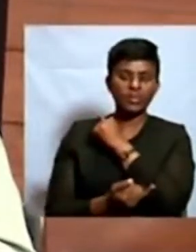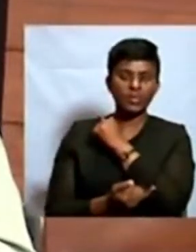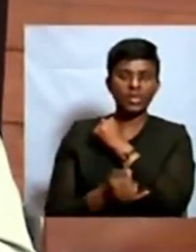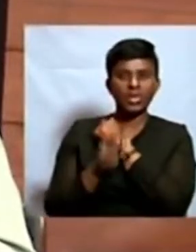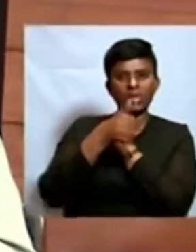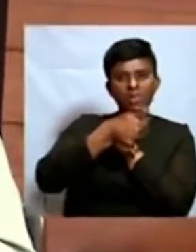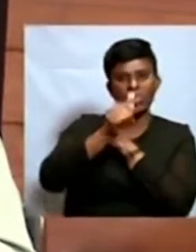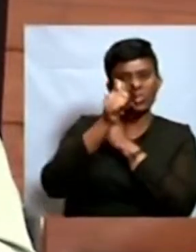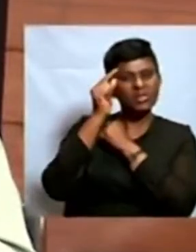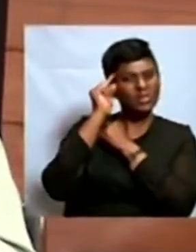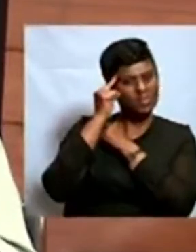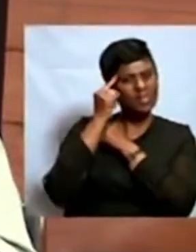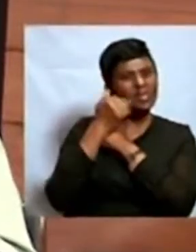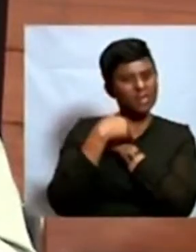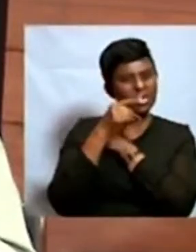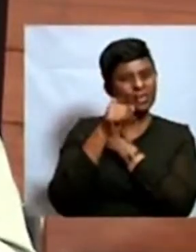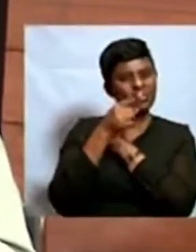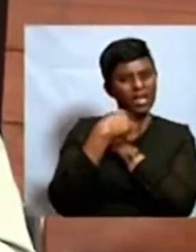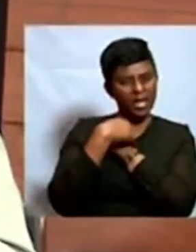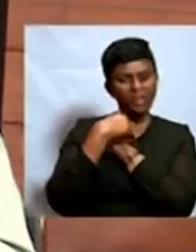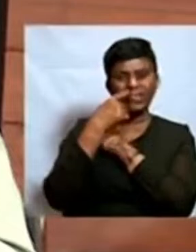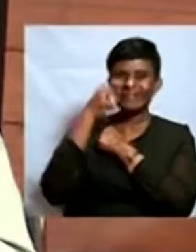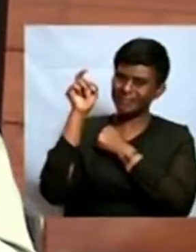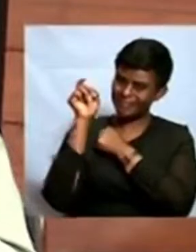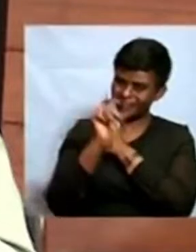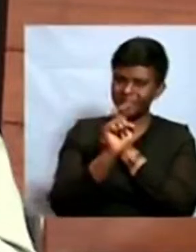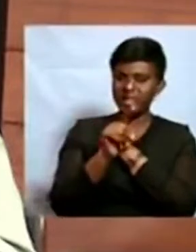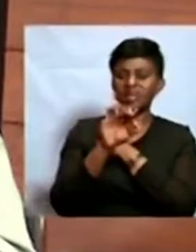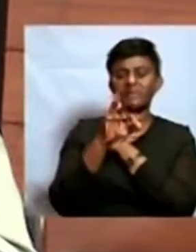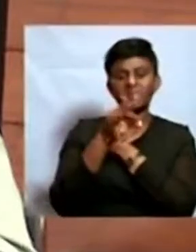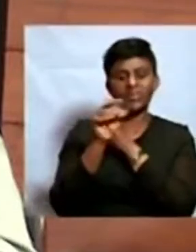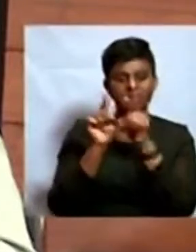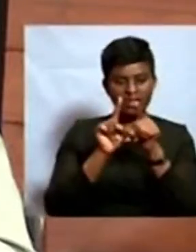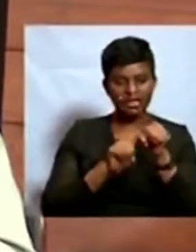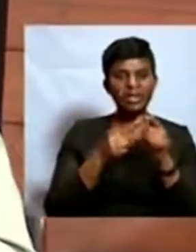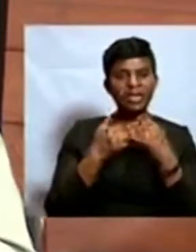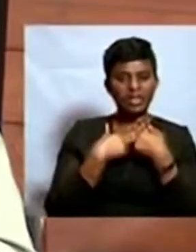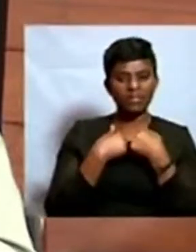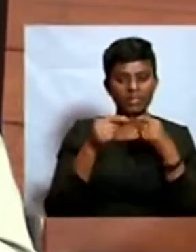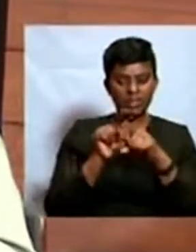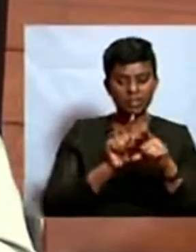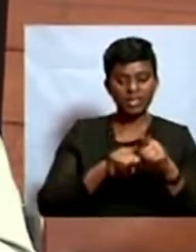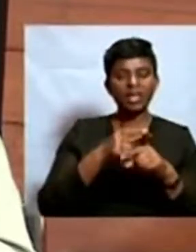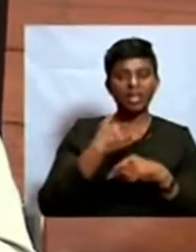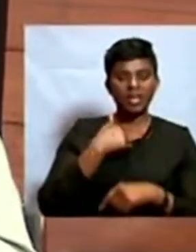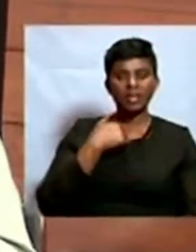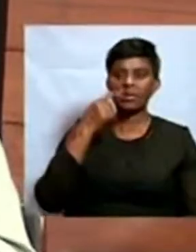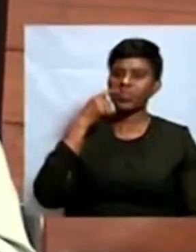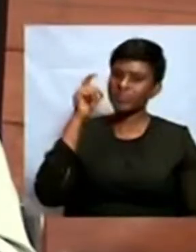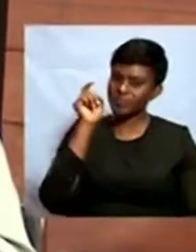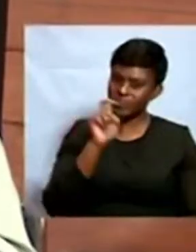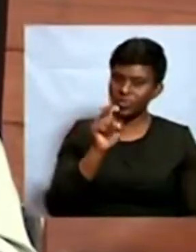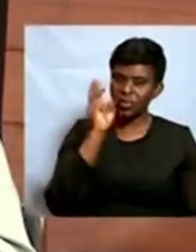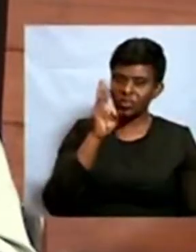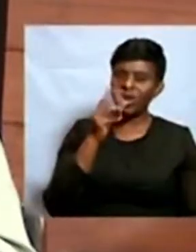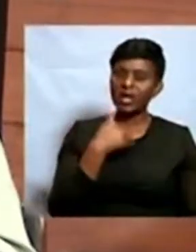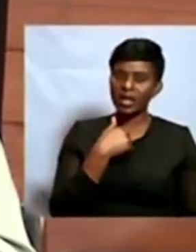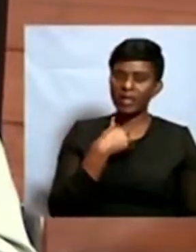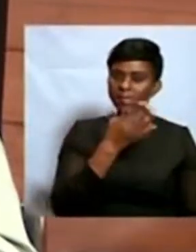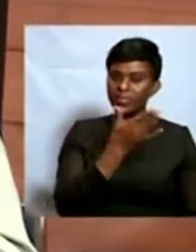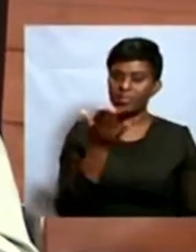you think there's a degree of fairness, and at the same time there will be that degree